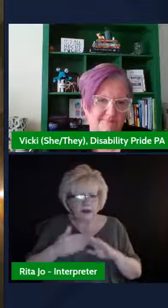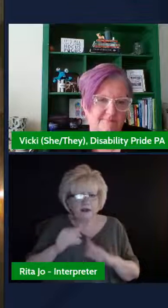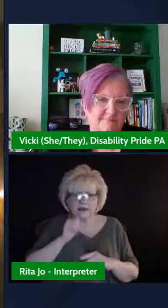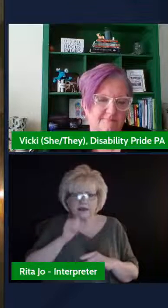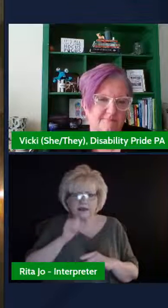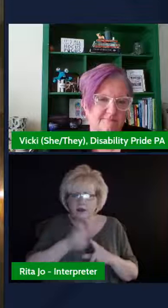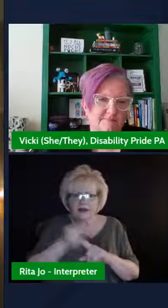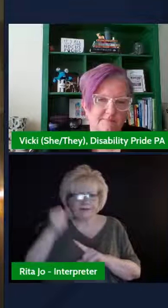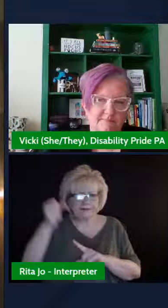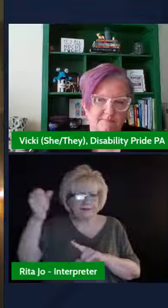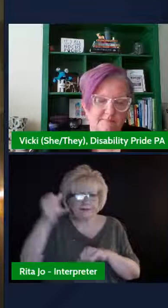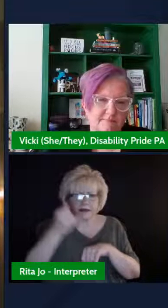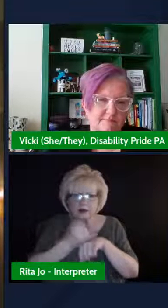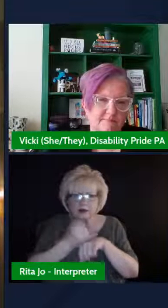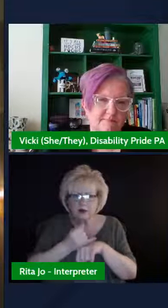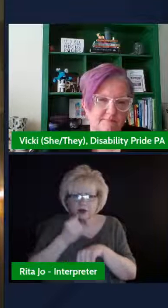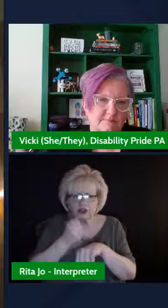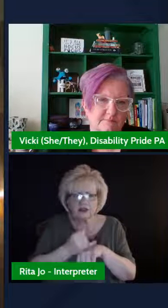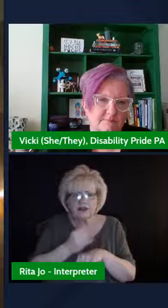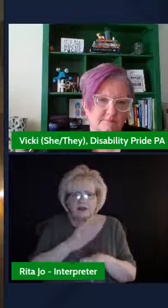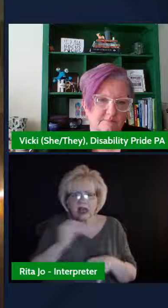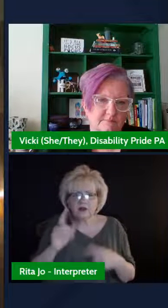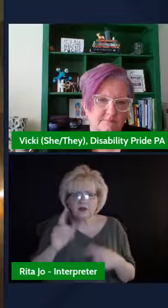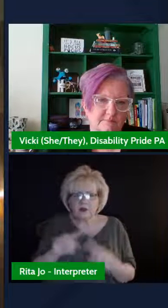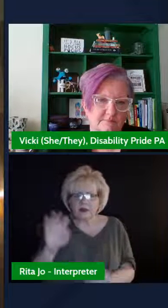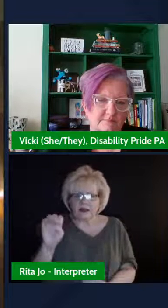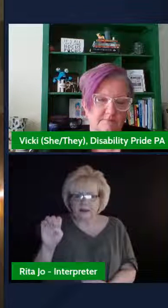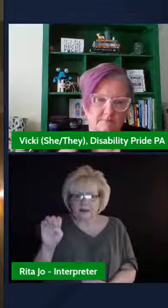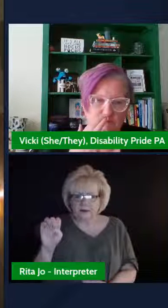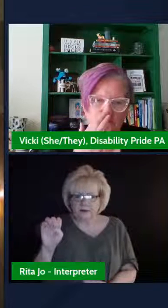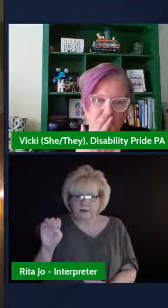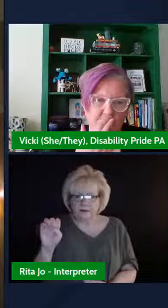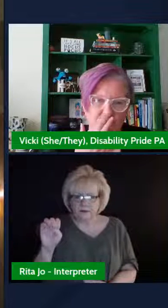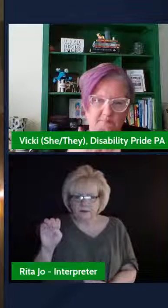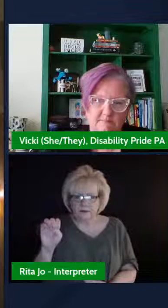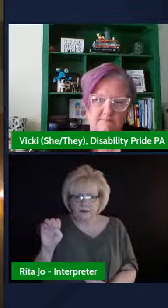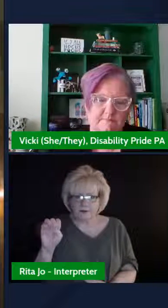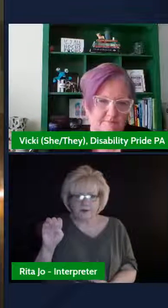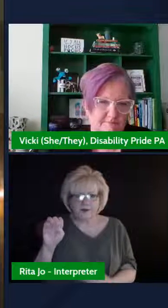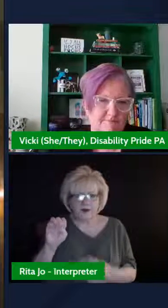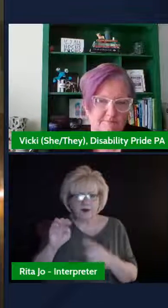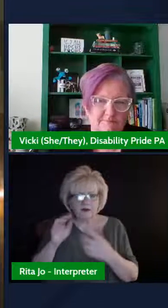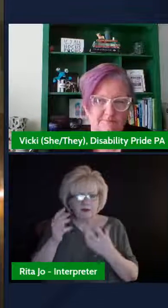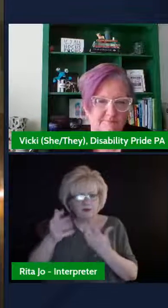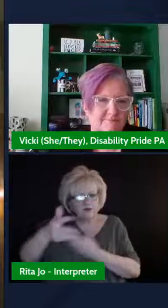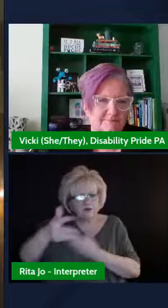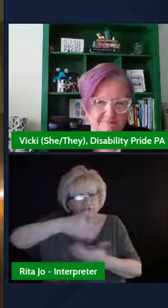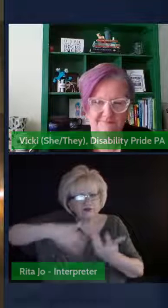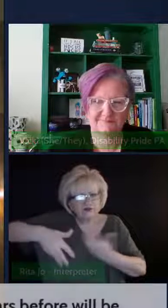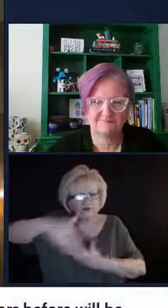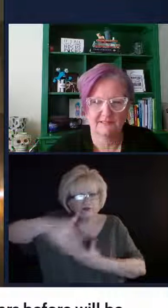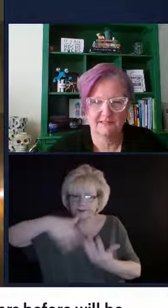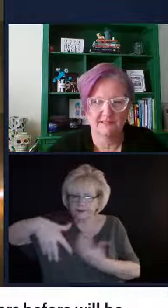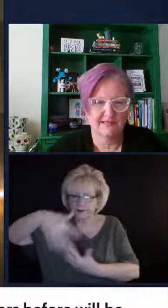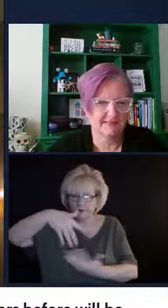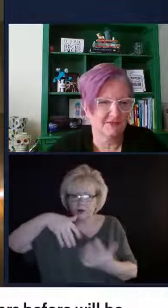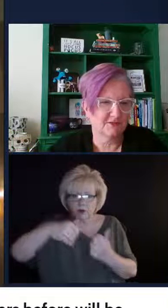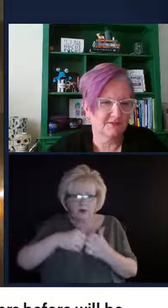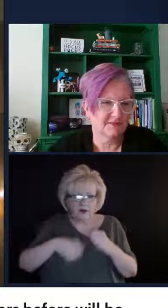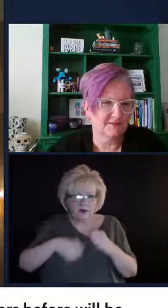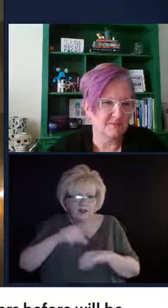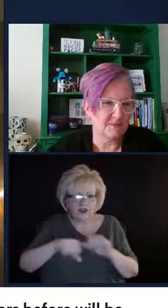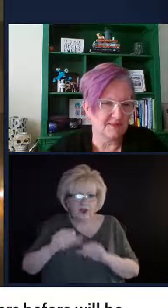institutionalized, um, and to be around one another and around you all.